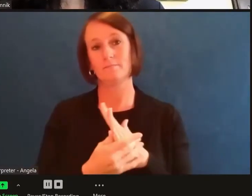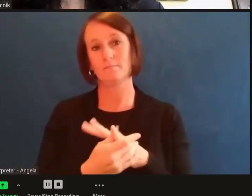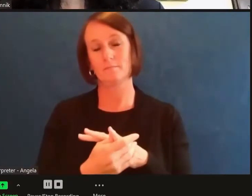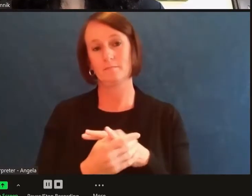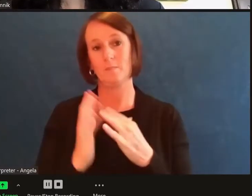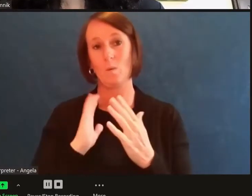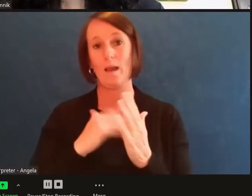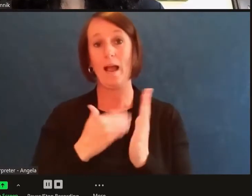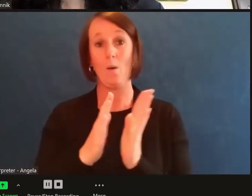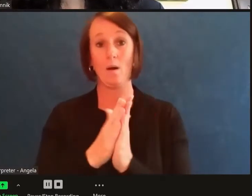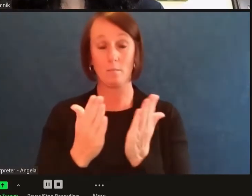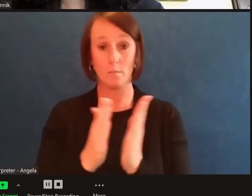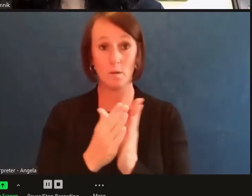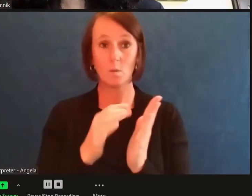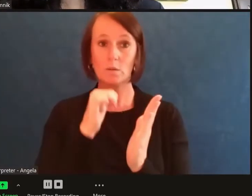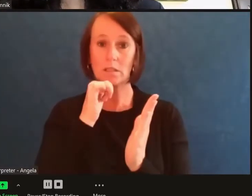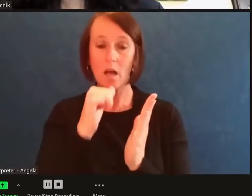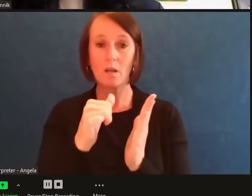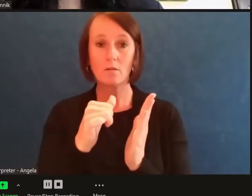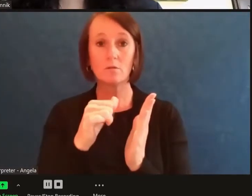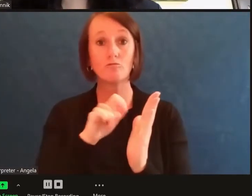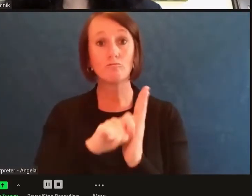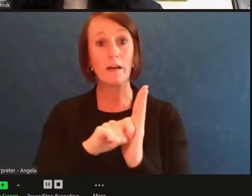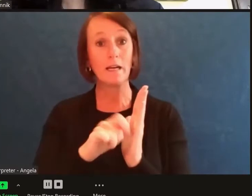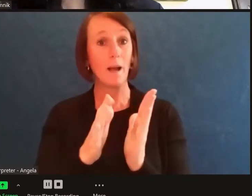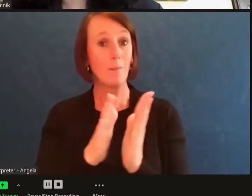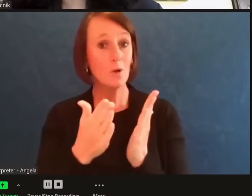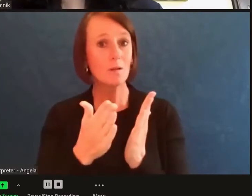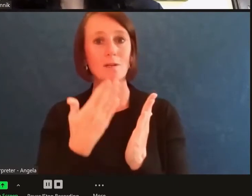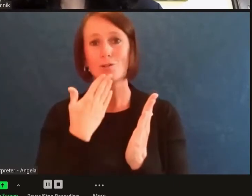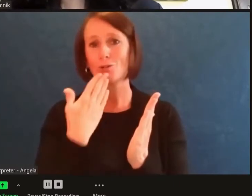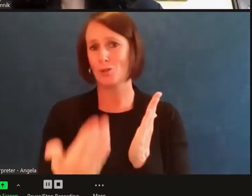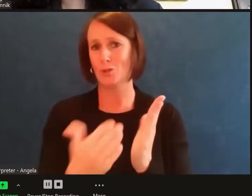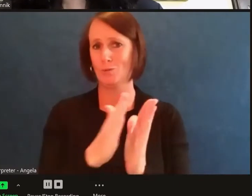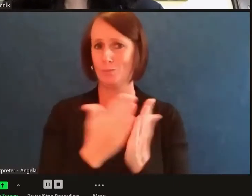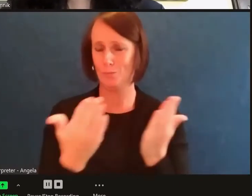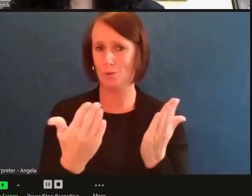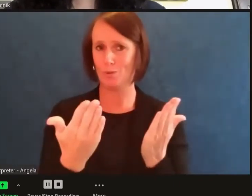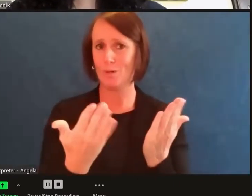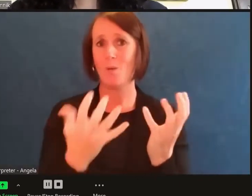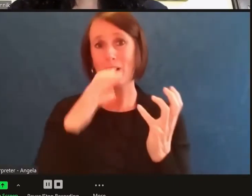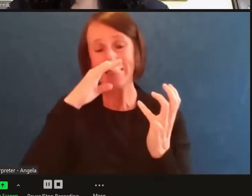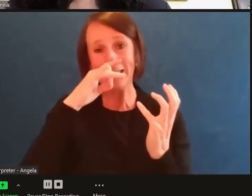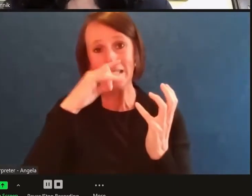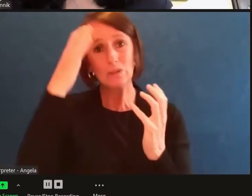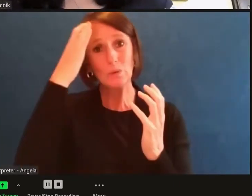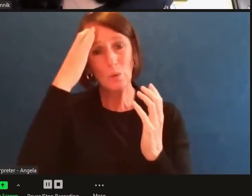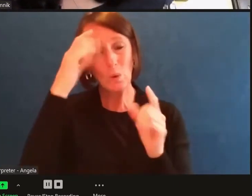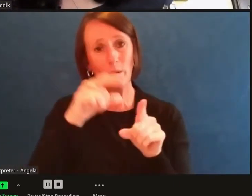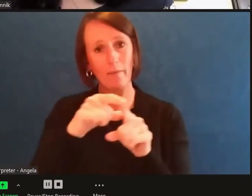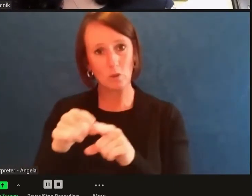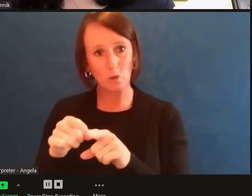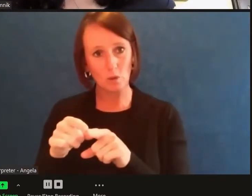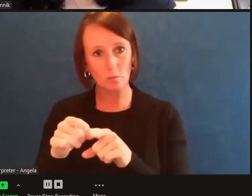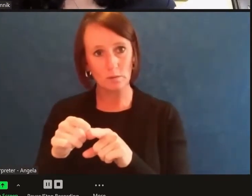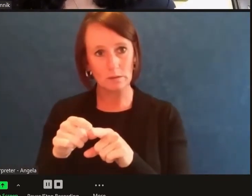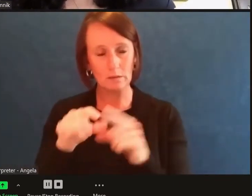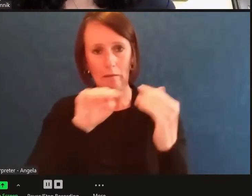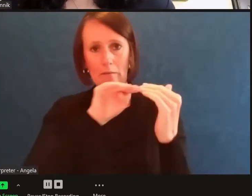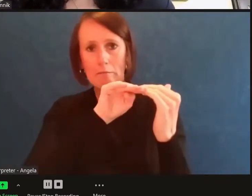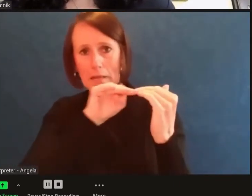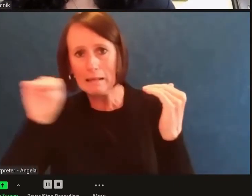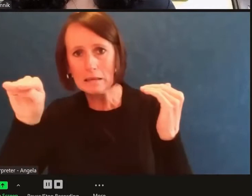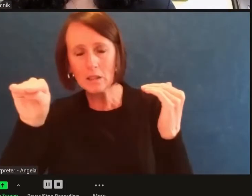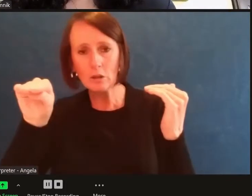was not just write a book, but write a good book. And I wanted kids to know about some terms. I wanted them to know about flattening the curve and exponential